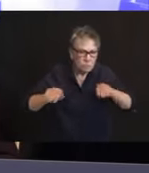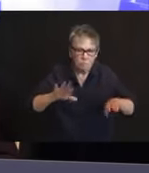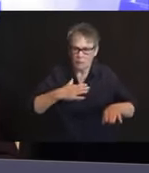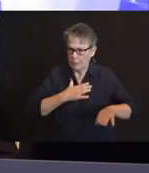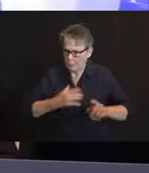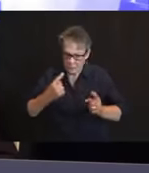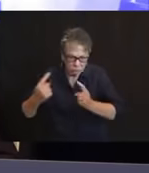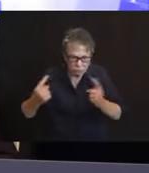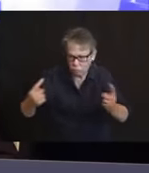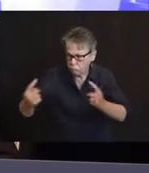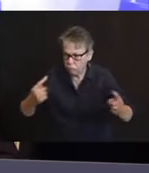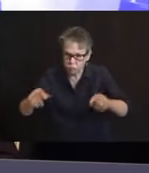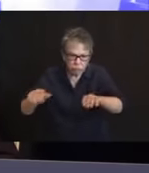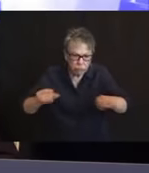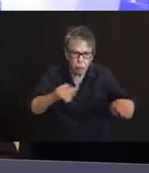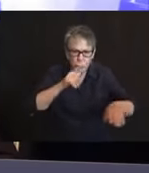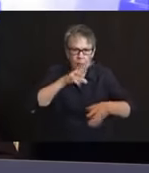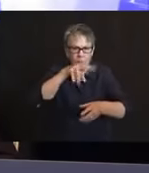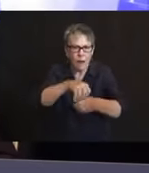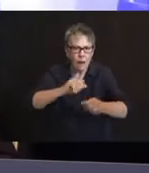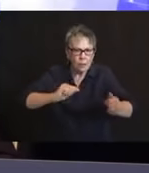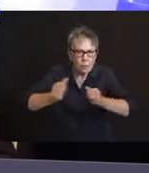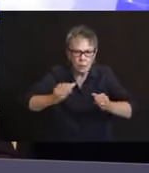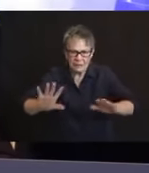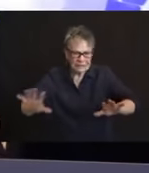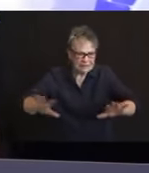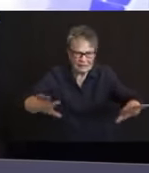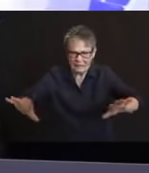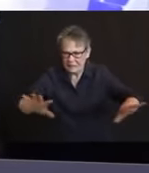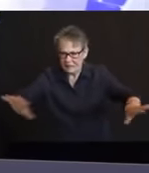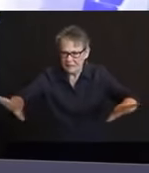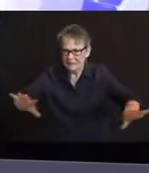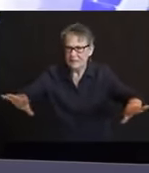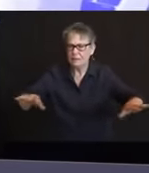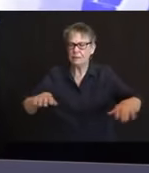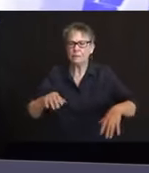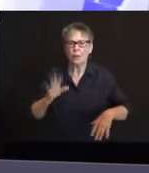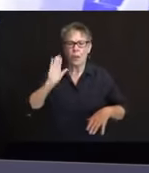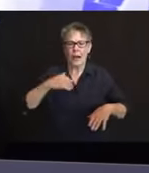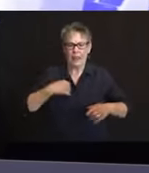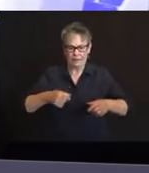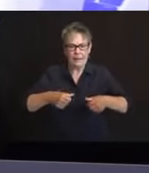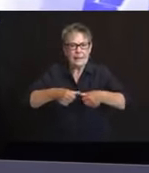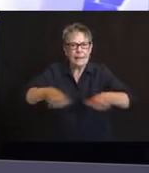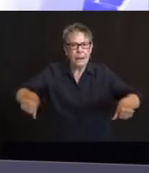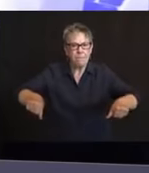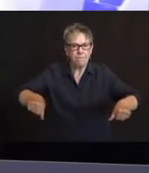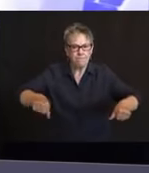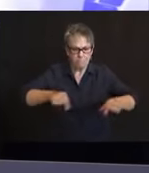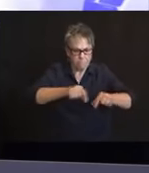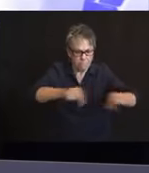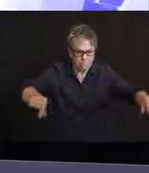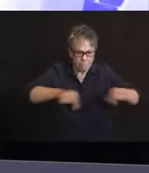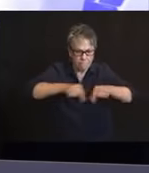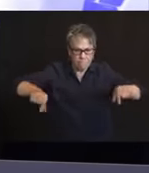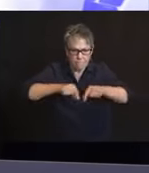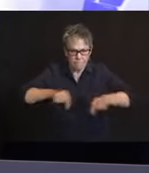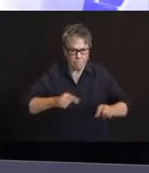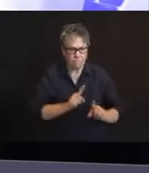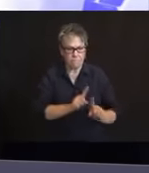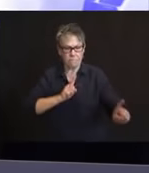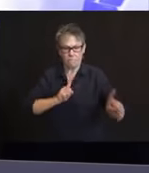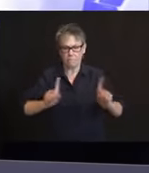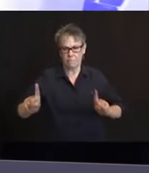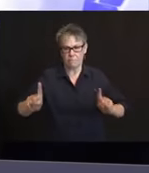to assist with guiding social distancing requirements. Staff, parents, and visitors are required to wear cloth